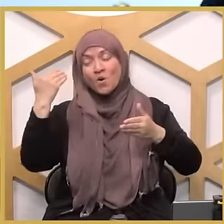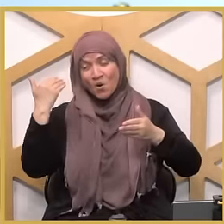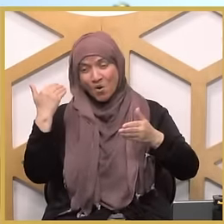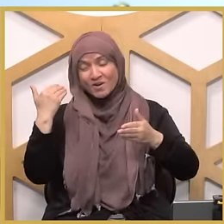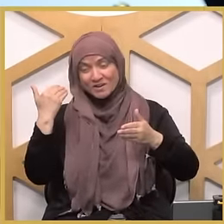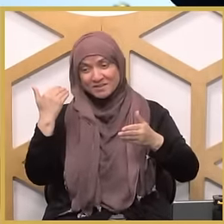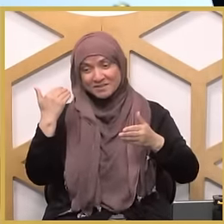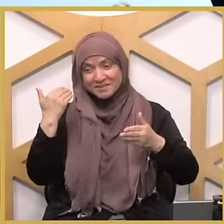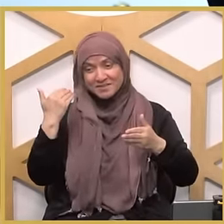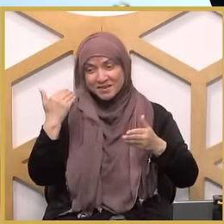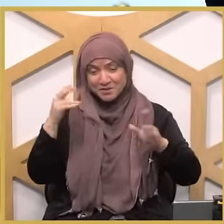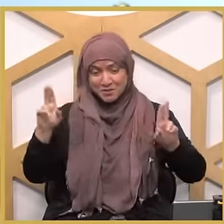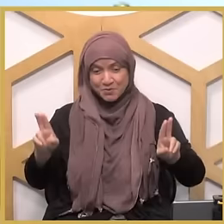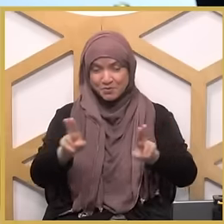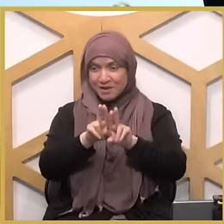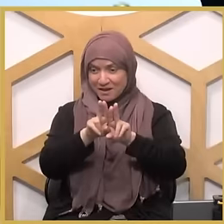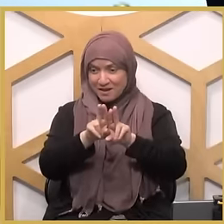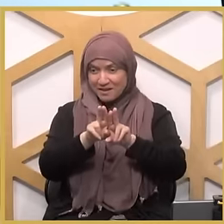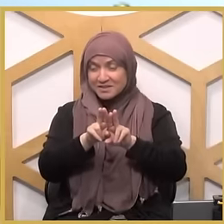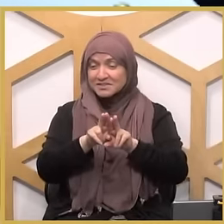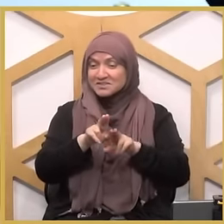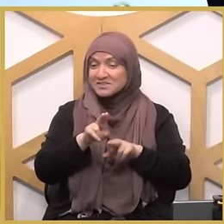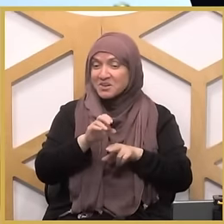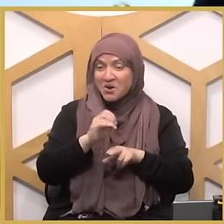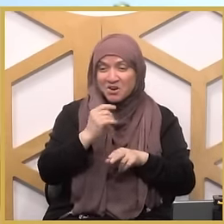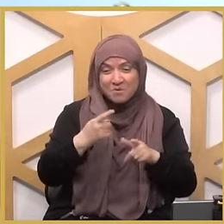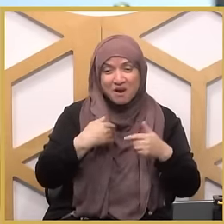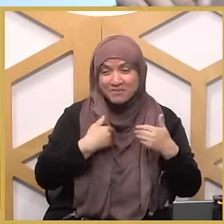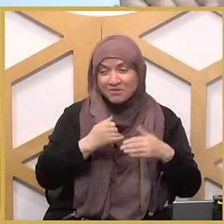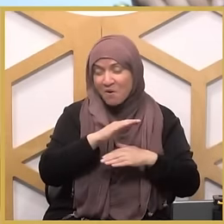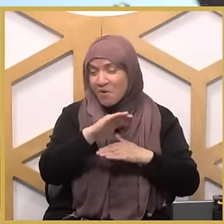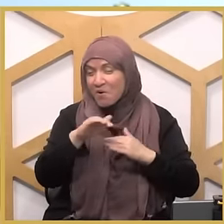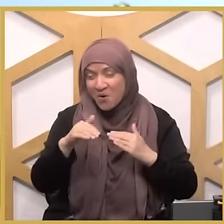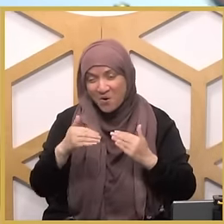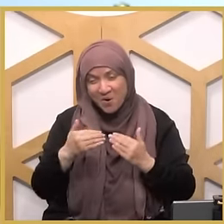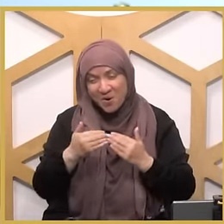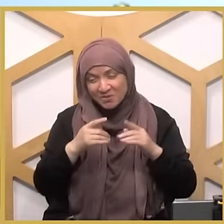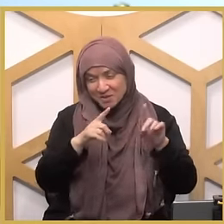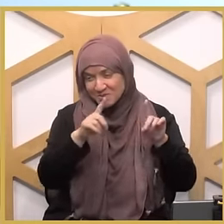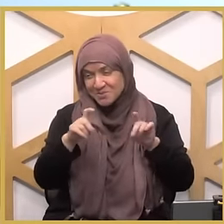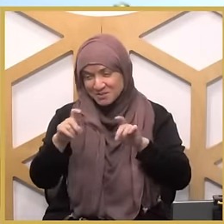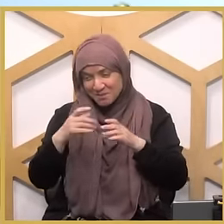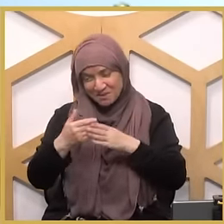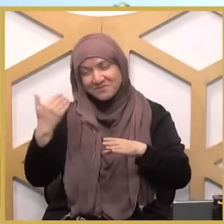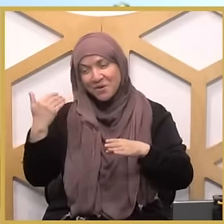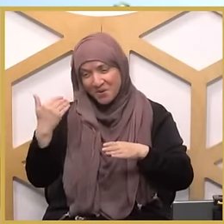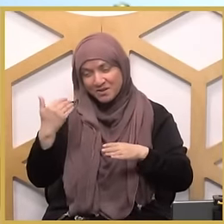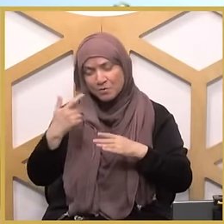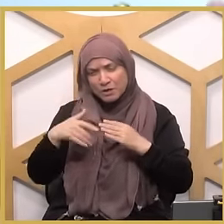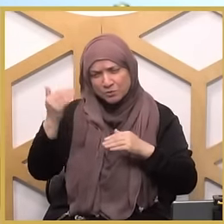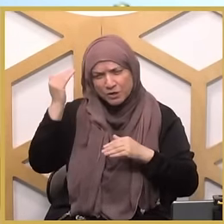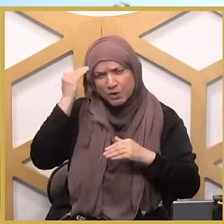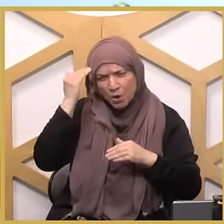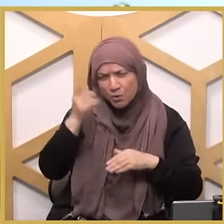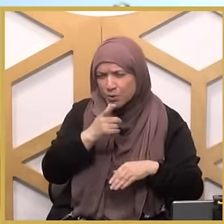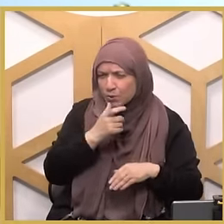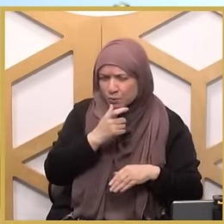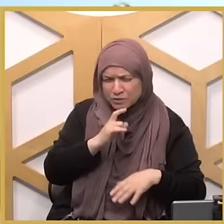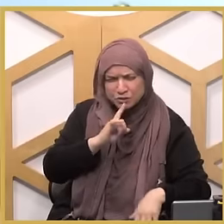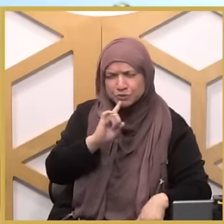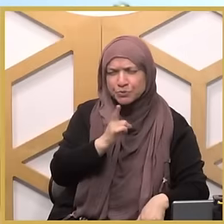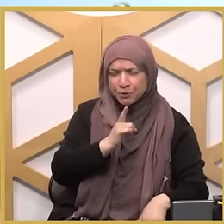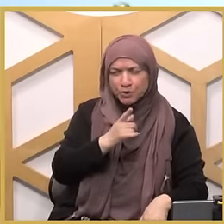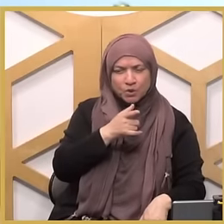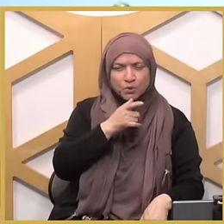Abu Bakr as-Siddiq is right up there. Truthful ones. We will know who is truthful and we will know who the hypocrites are. We'll know who's not telling the truth. So